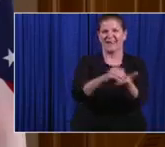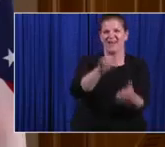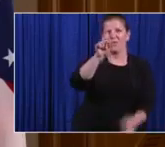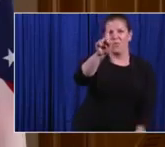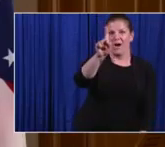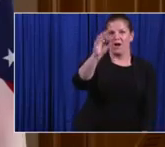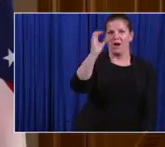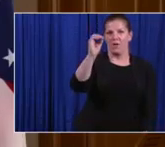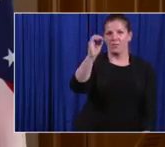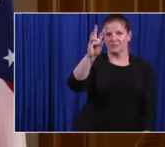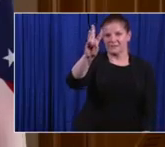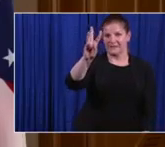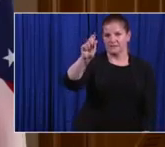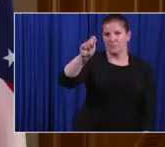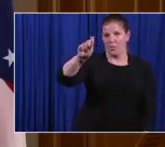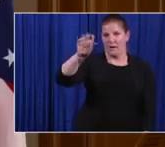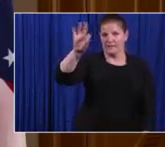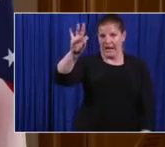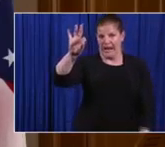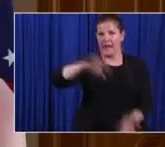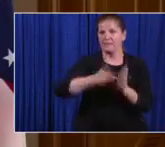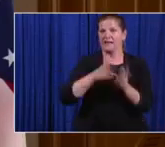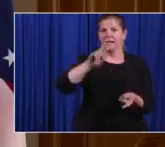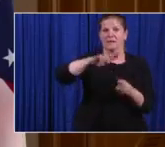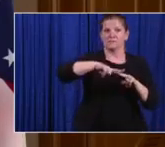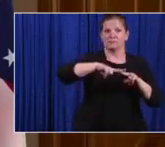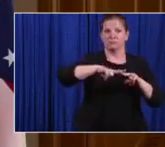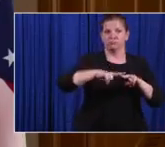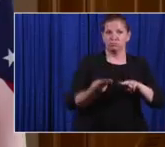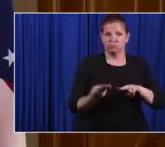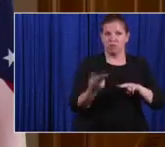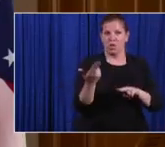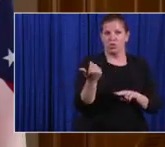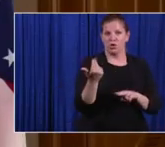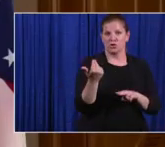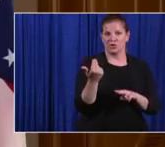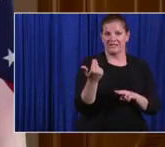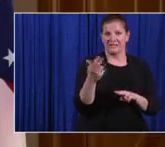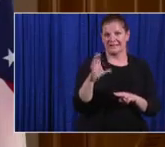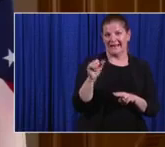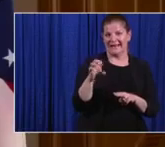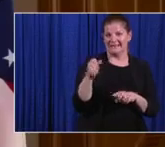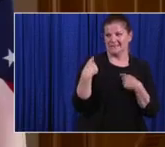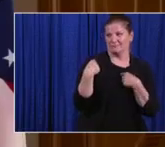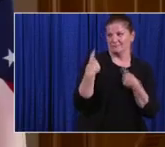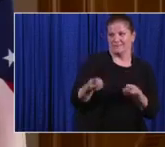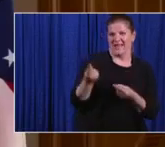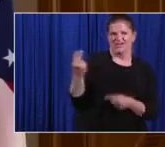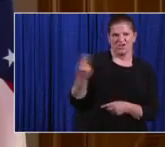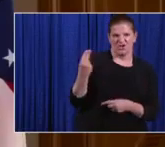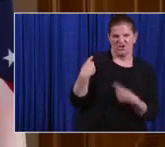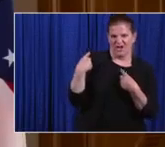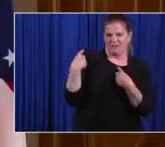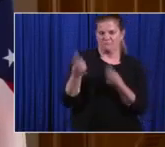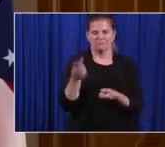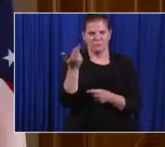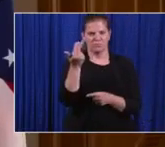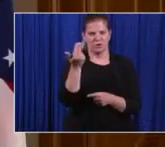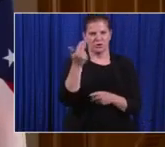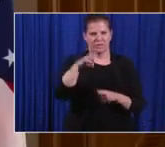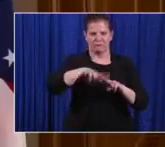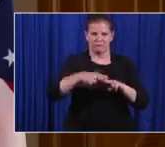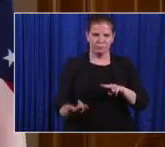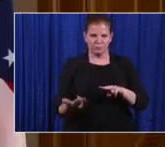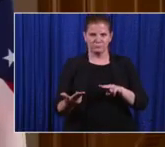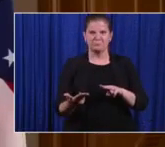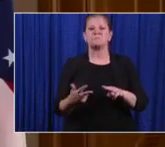106.9. That is a drop of 13 points since last Thursday. So we've been running 2 to 3 point drop.